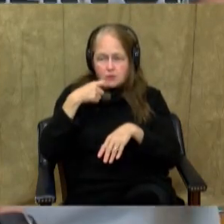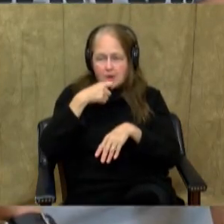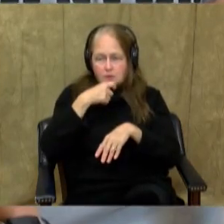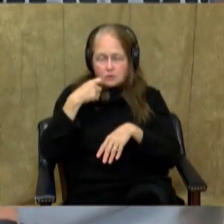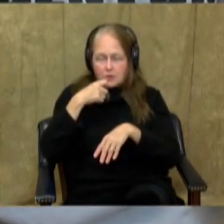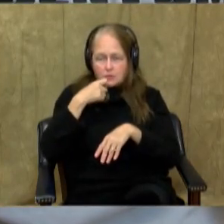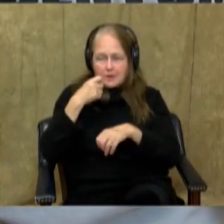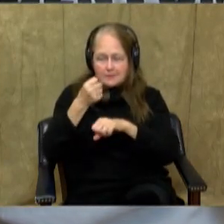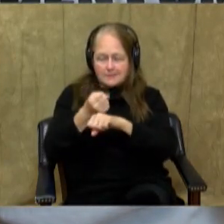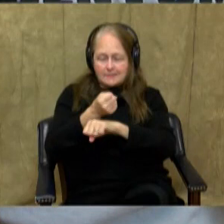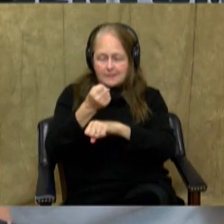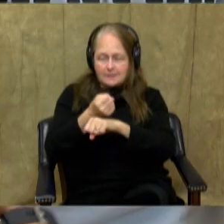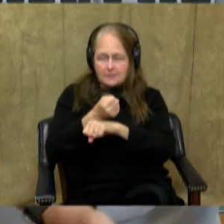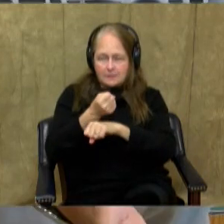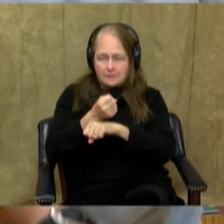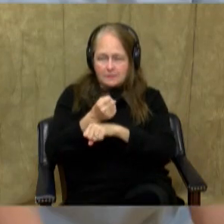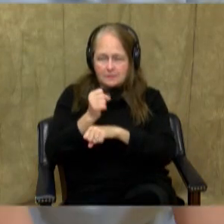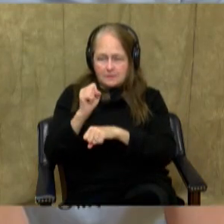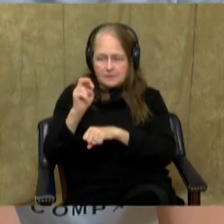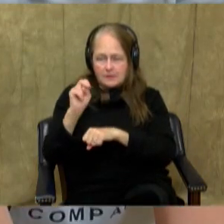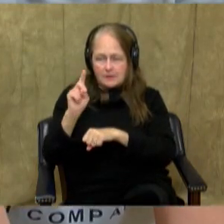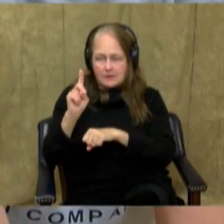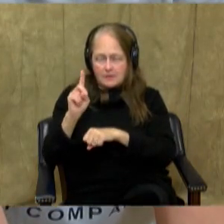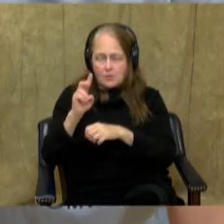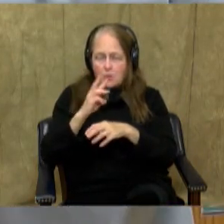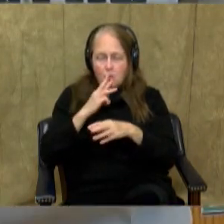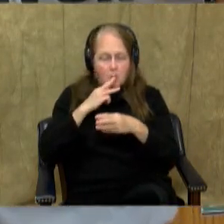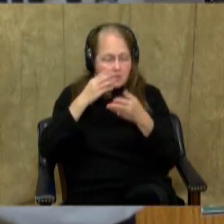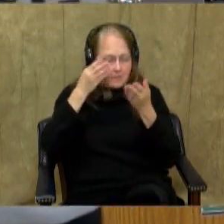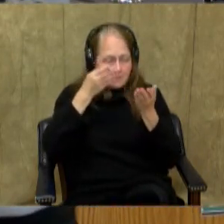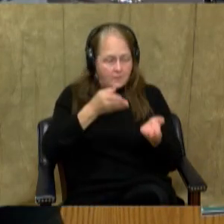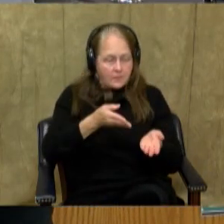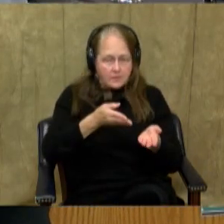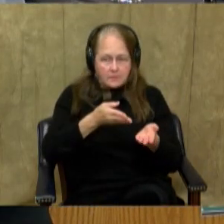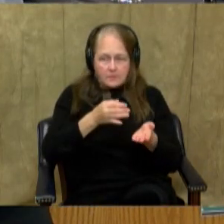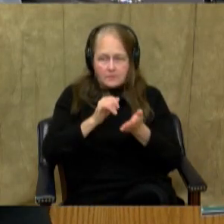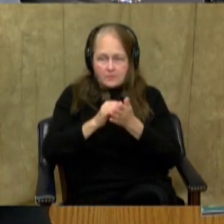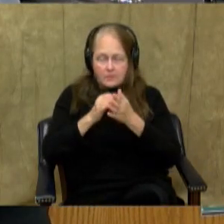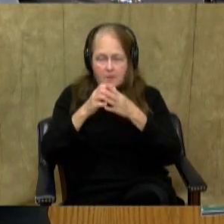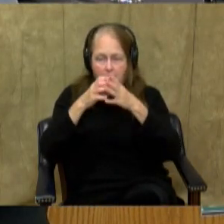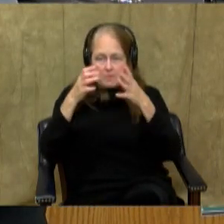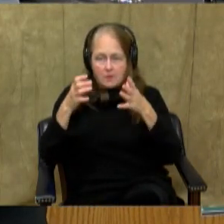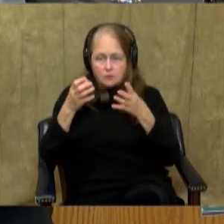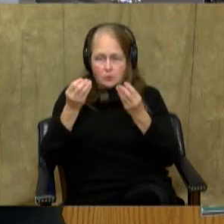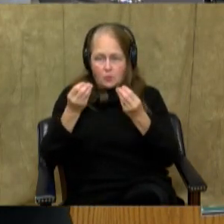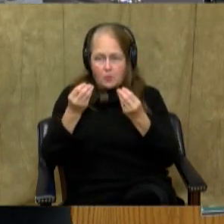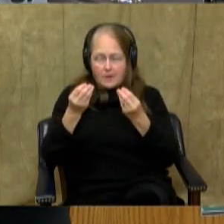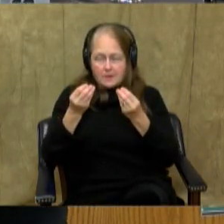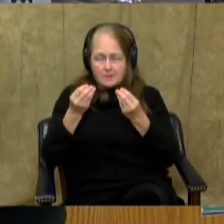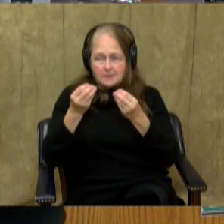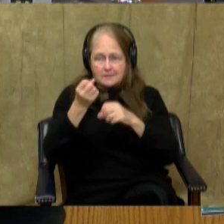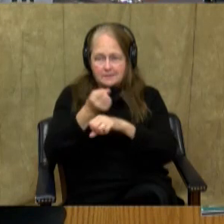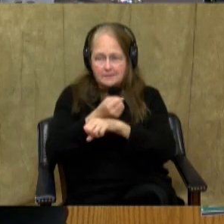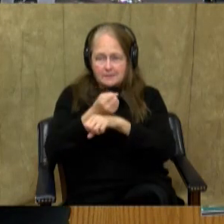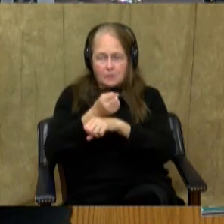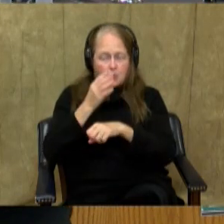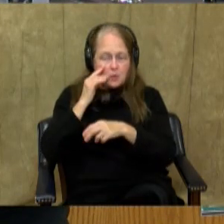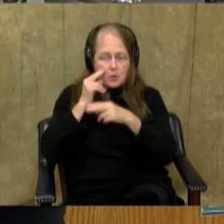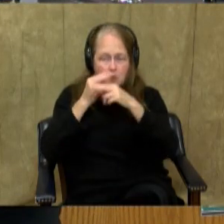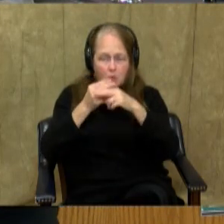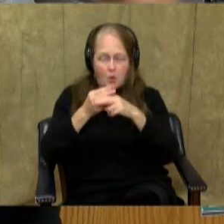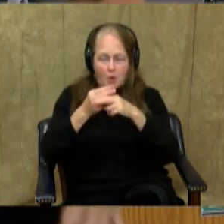sand, and then all of a sudden there's wet sand and the water is right there. There's only this much wet sand. That's going to be high